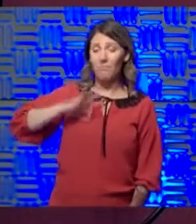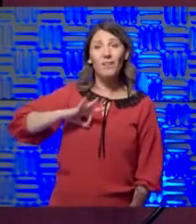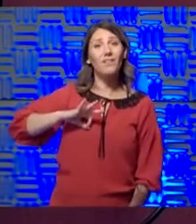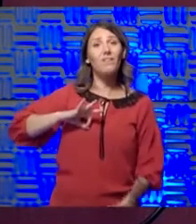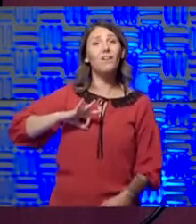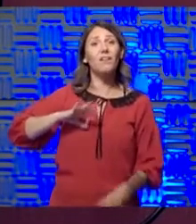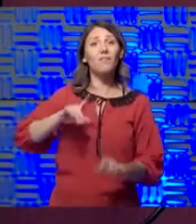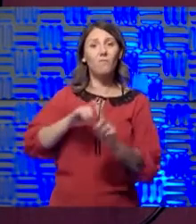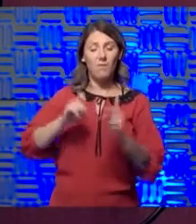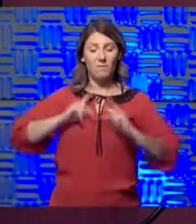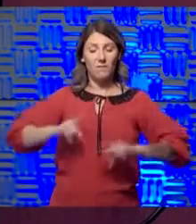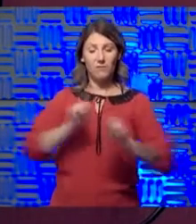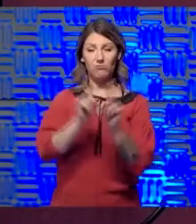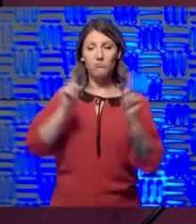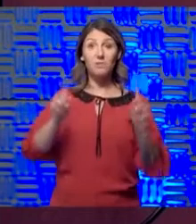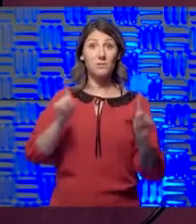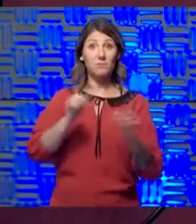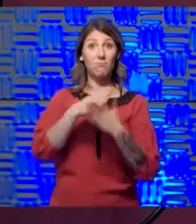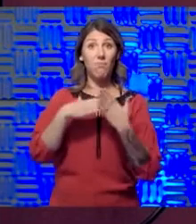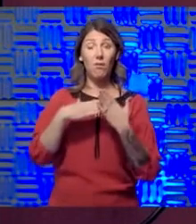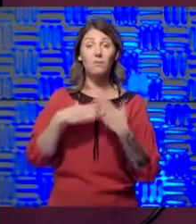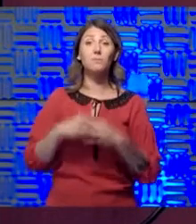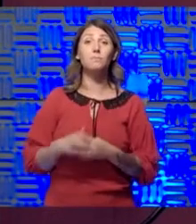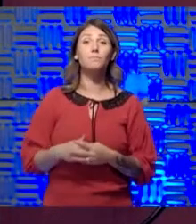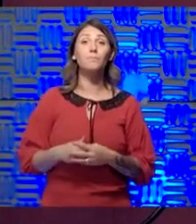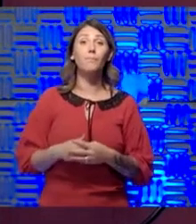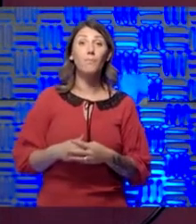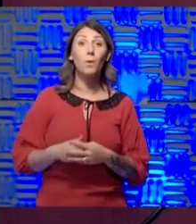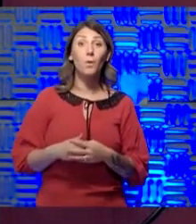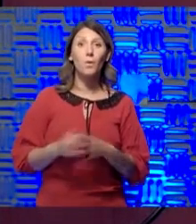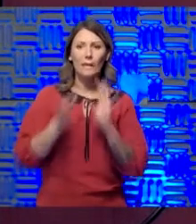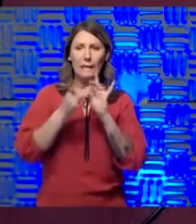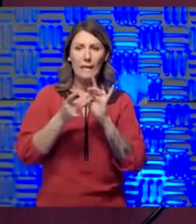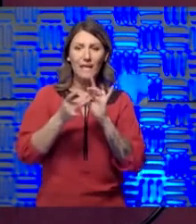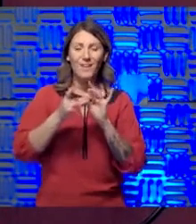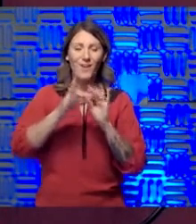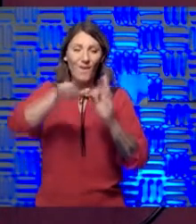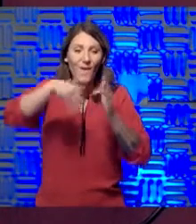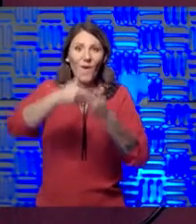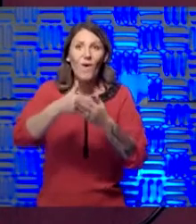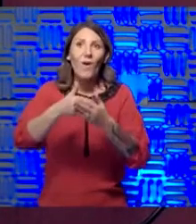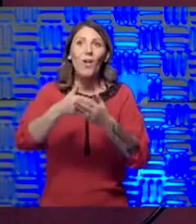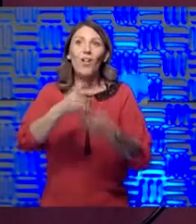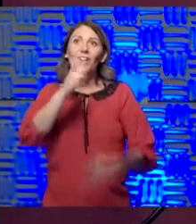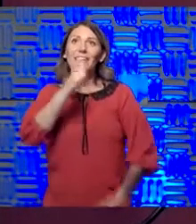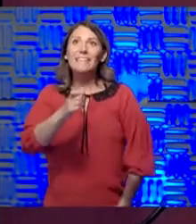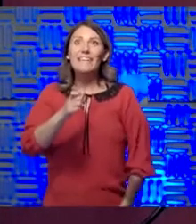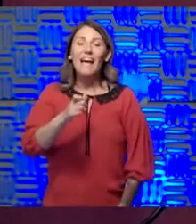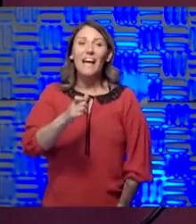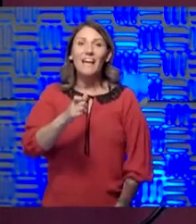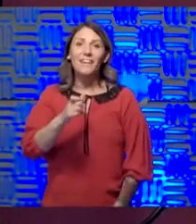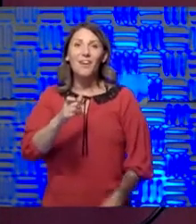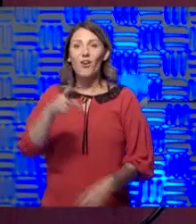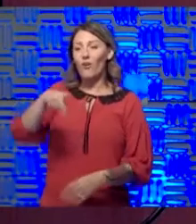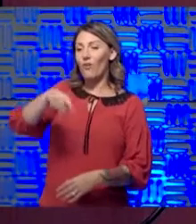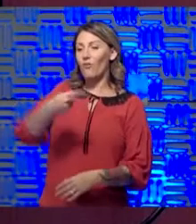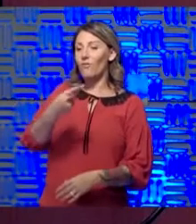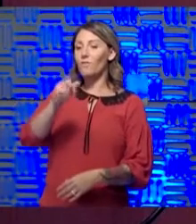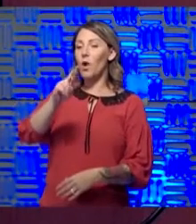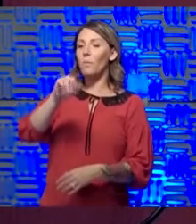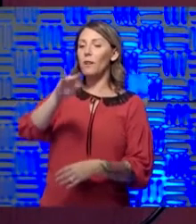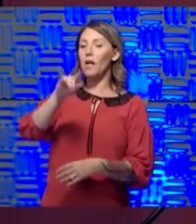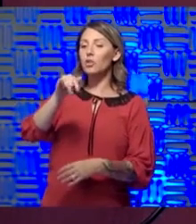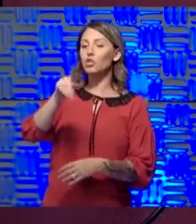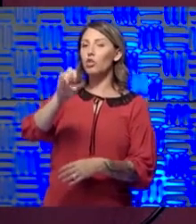the physical distancing components of all of this we call it non-pharmacologic interventions, but right, the things